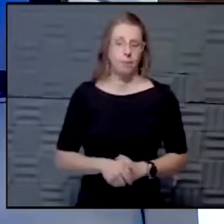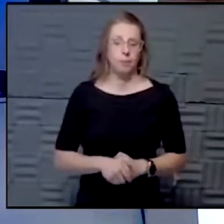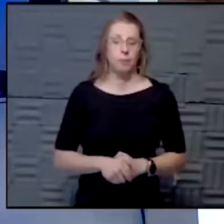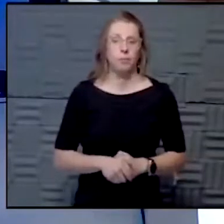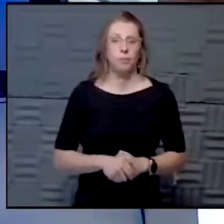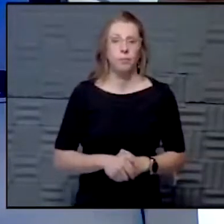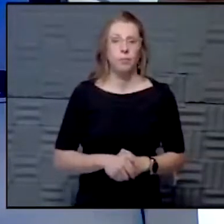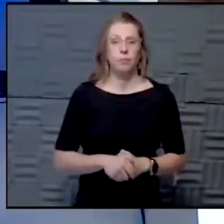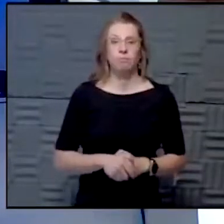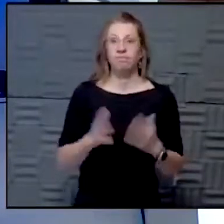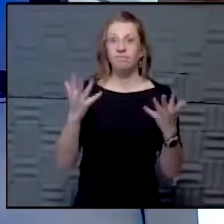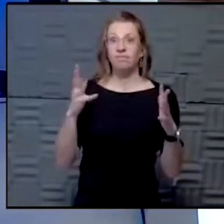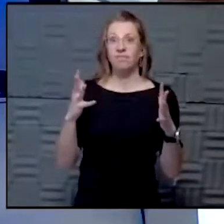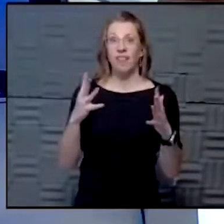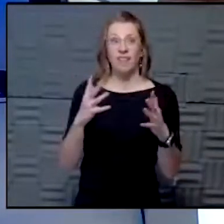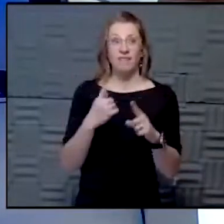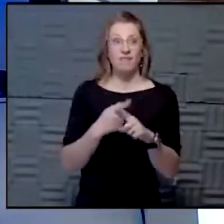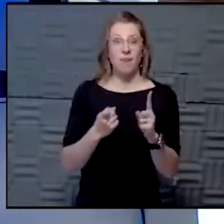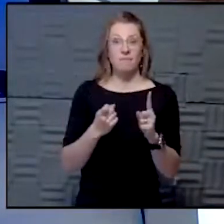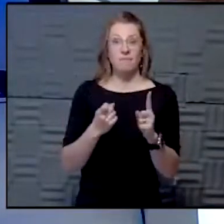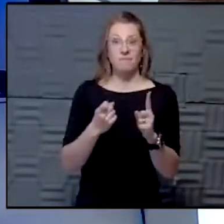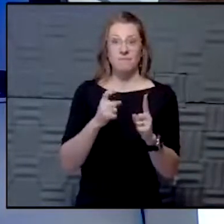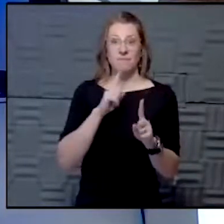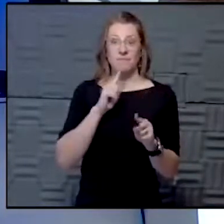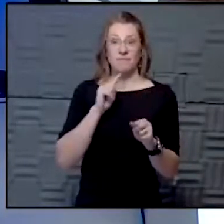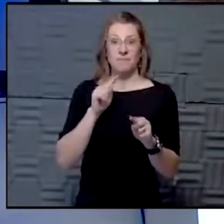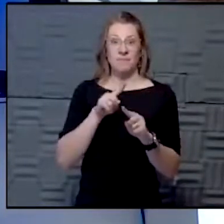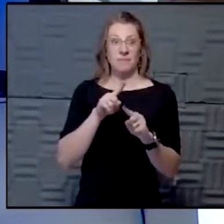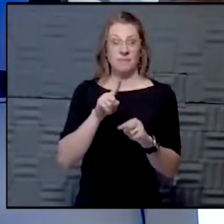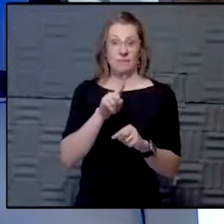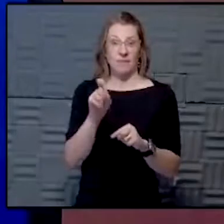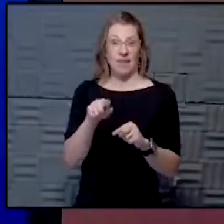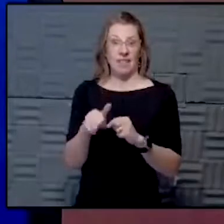All right, and that's all we have for media this morning. All right, very good.